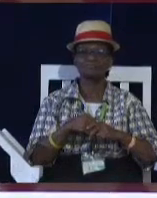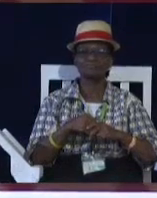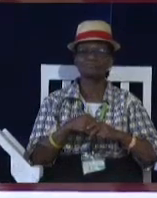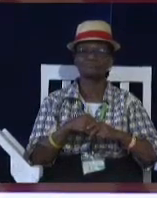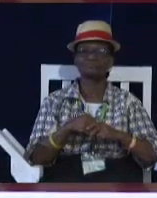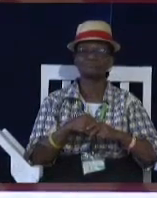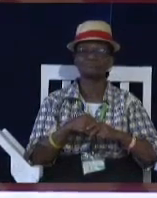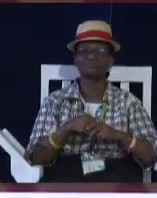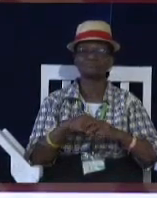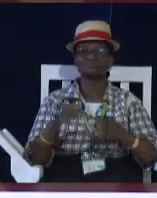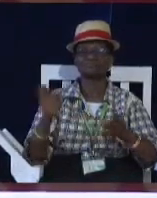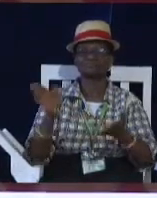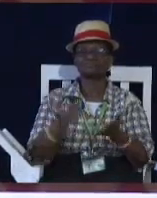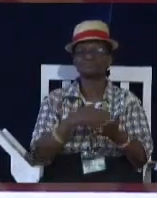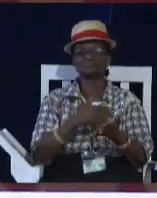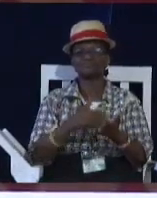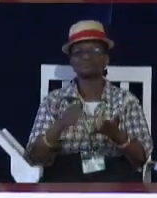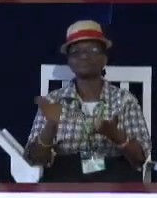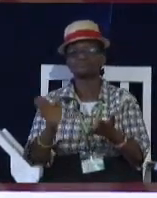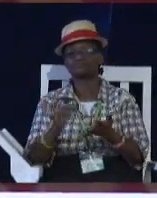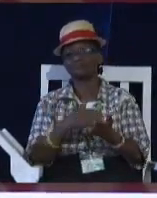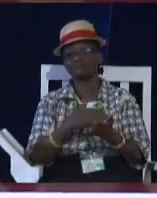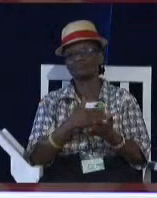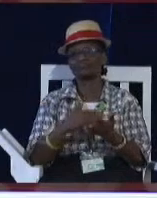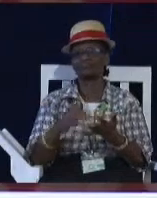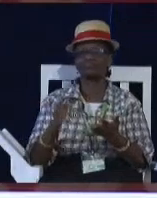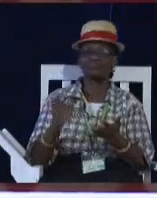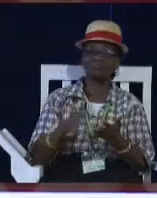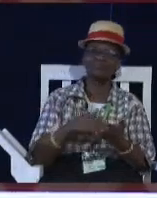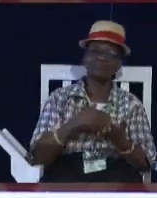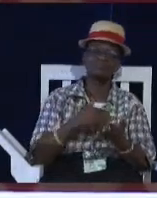These are the days of God's power.